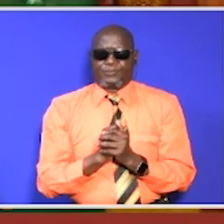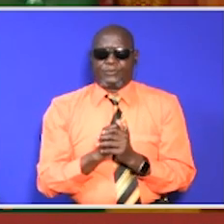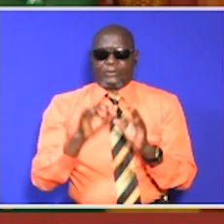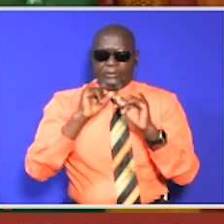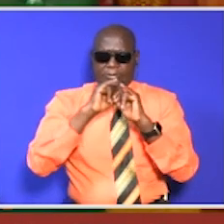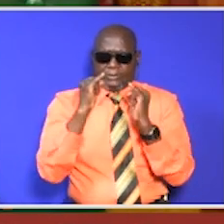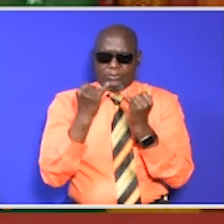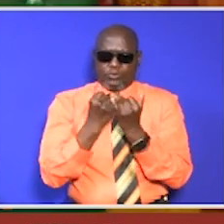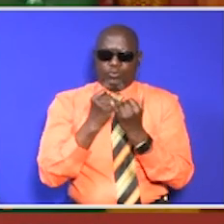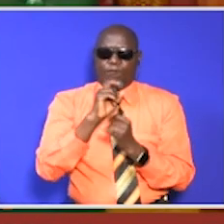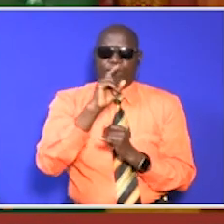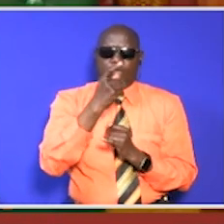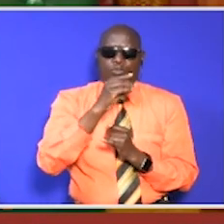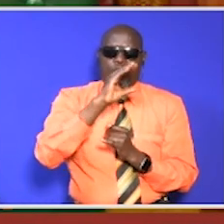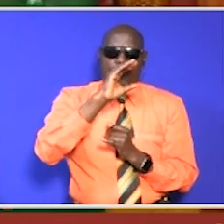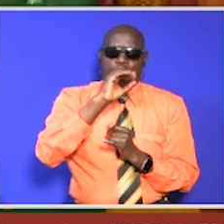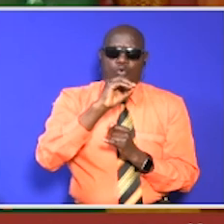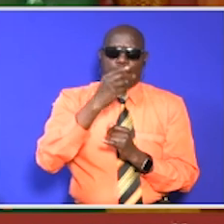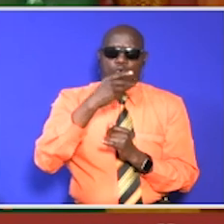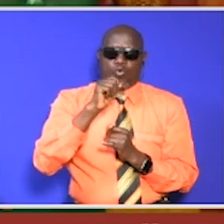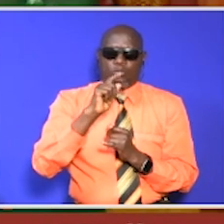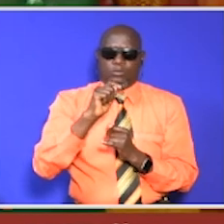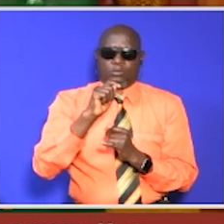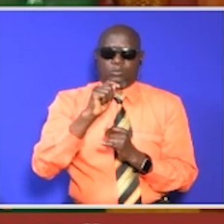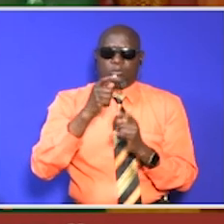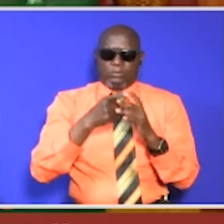first cohort of students is